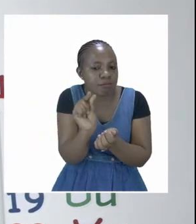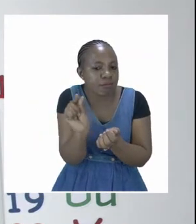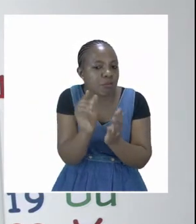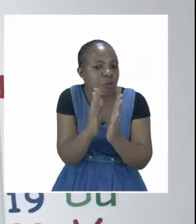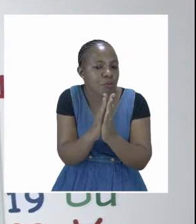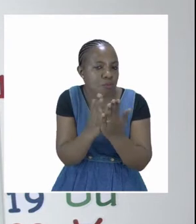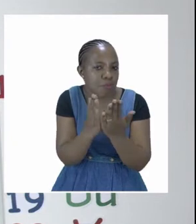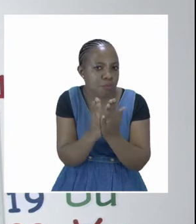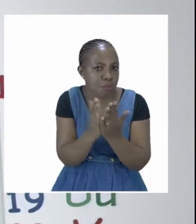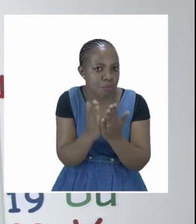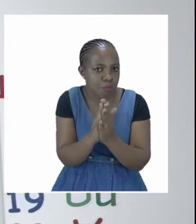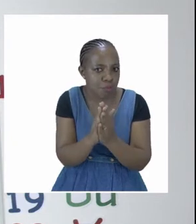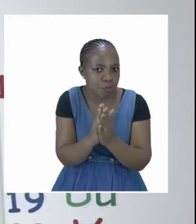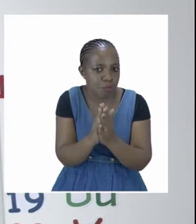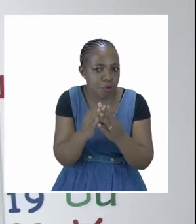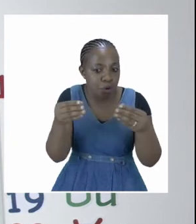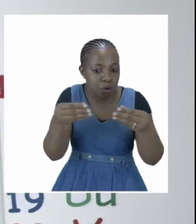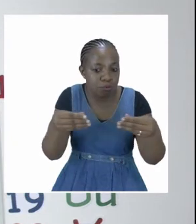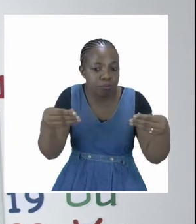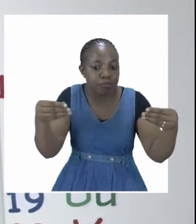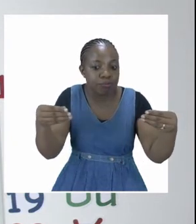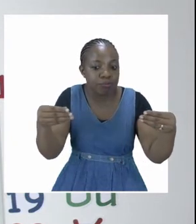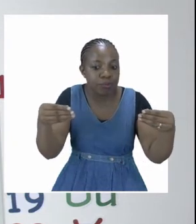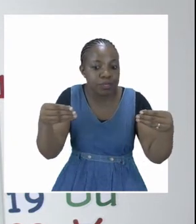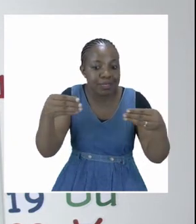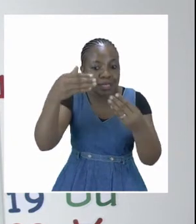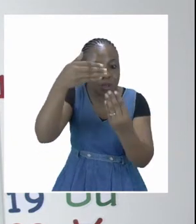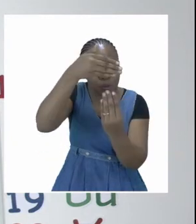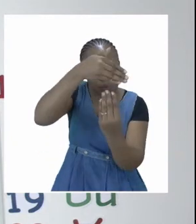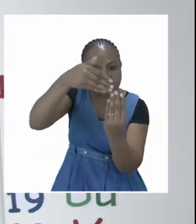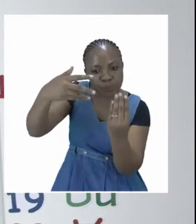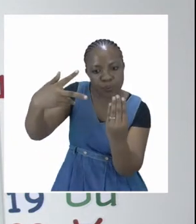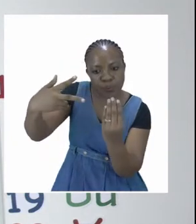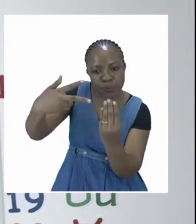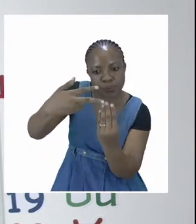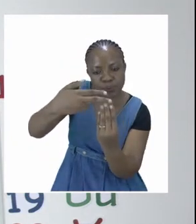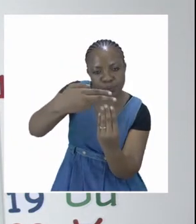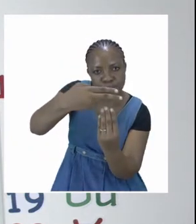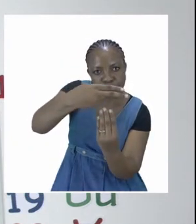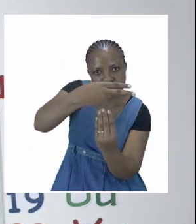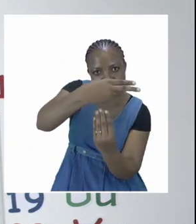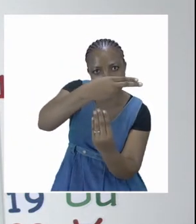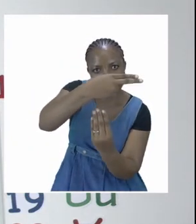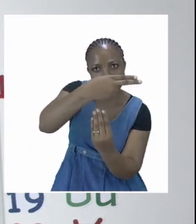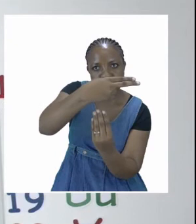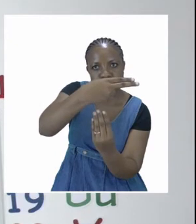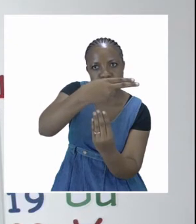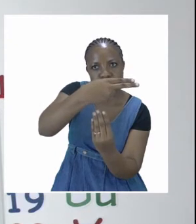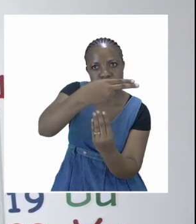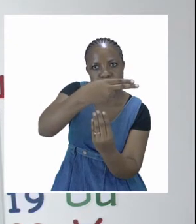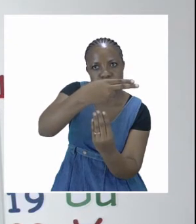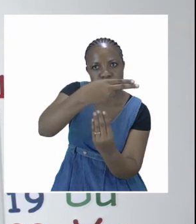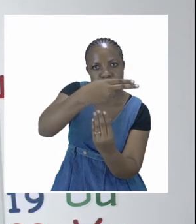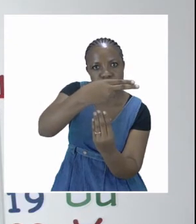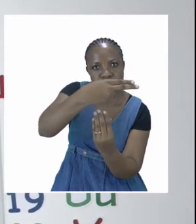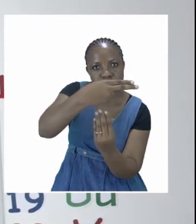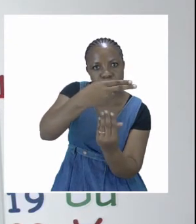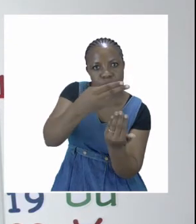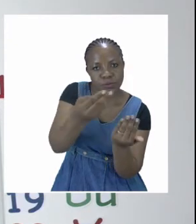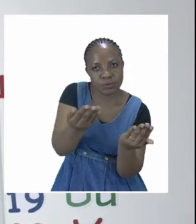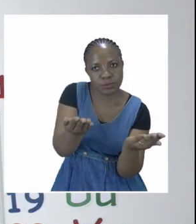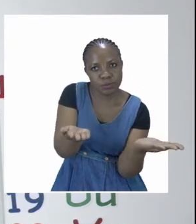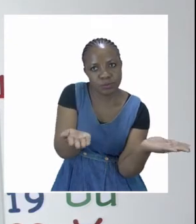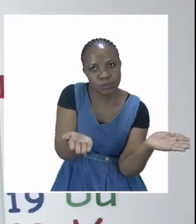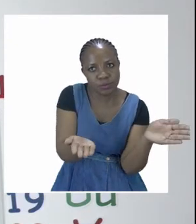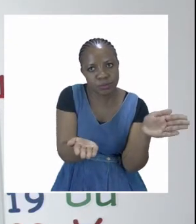booklet. Please cut the top of the lesson booklet with a pair of scissors and fold